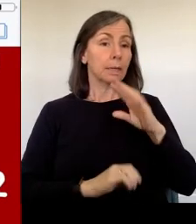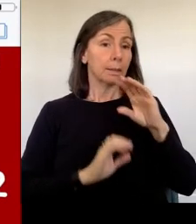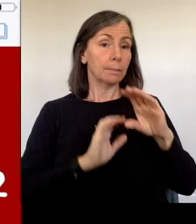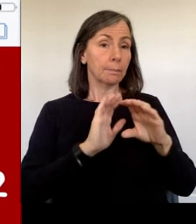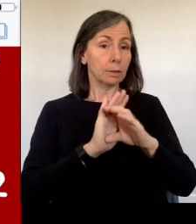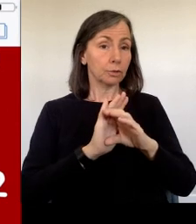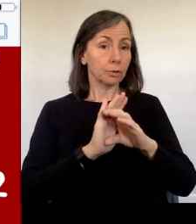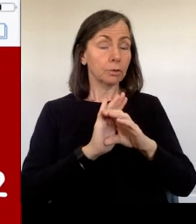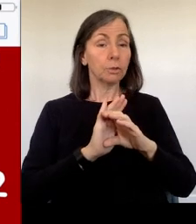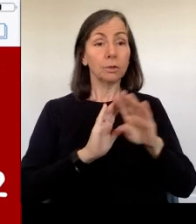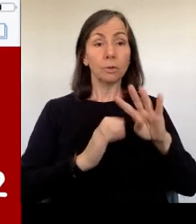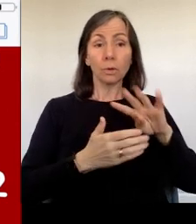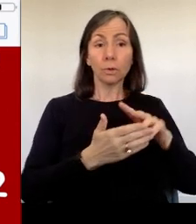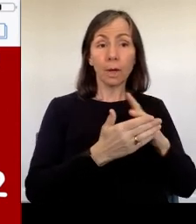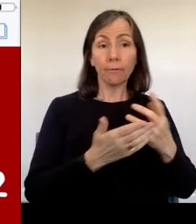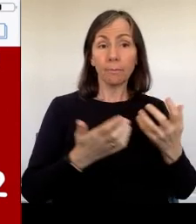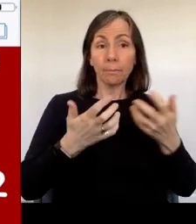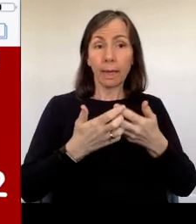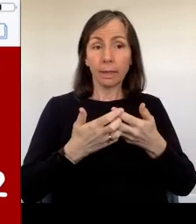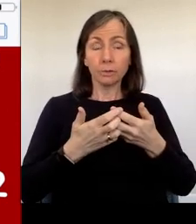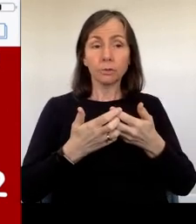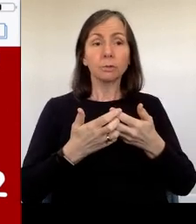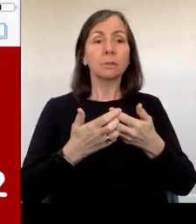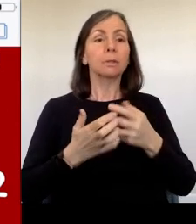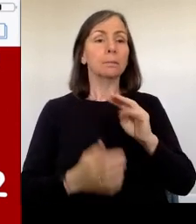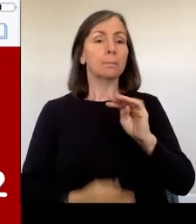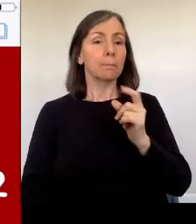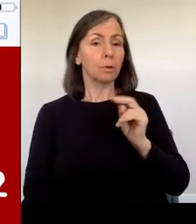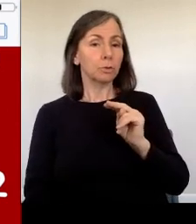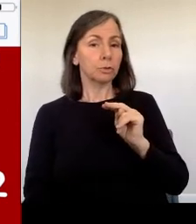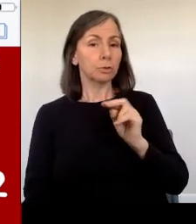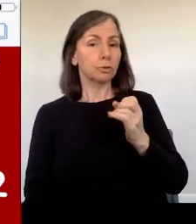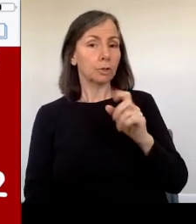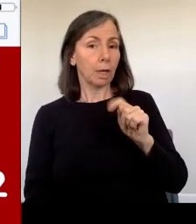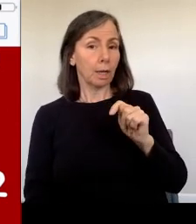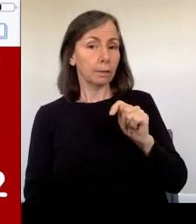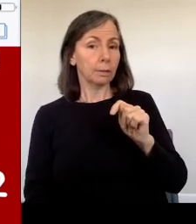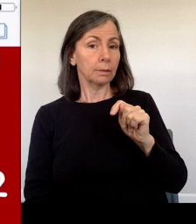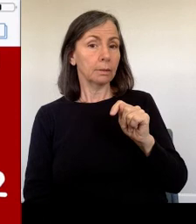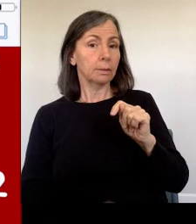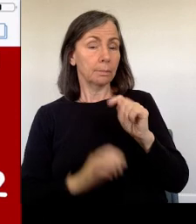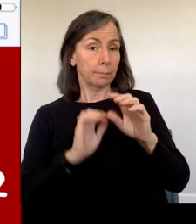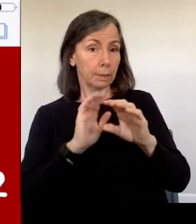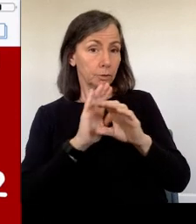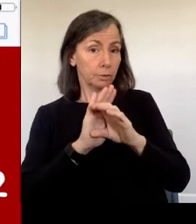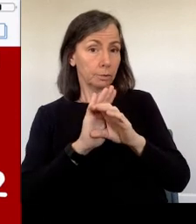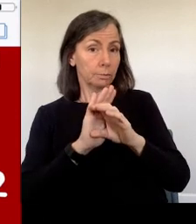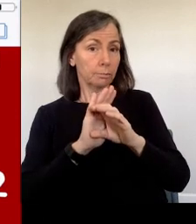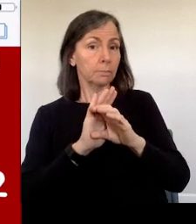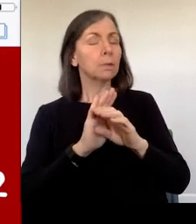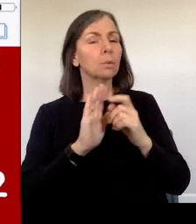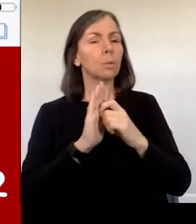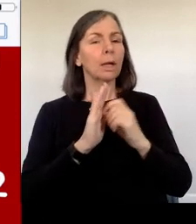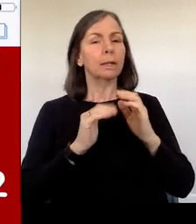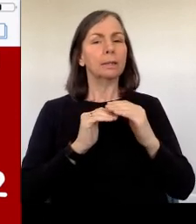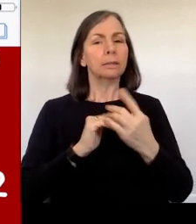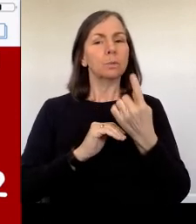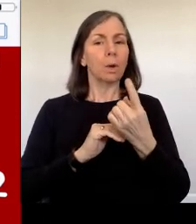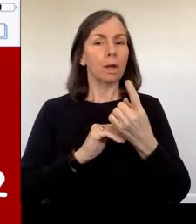picture? Write at least one observation you notice when comparing your picture to your graph.